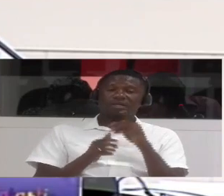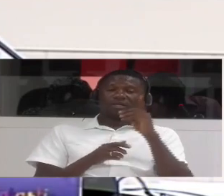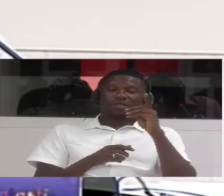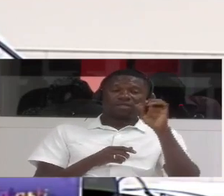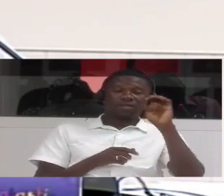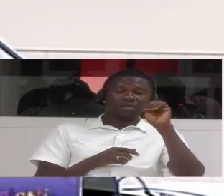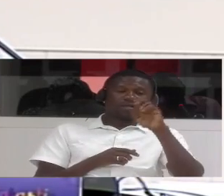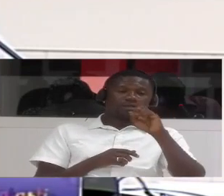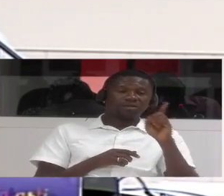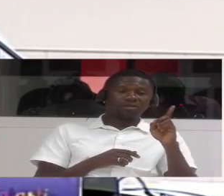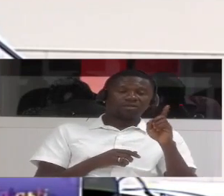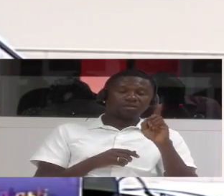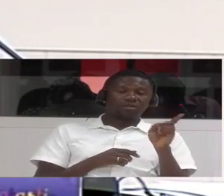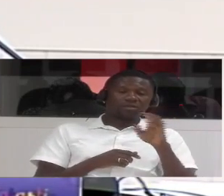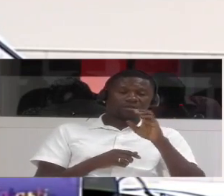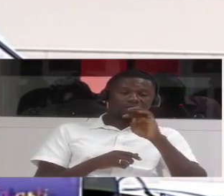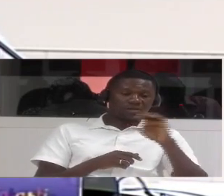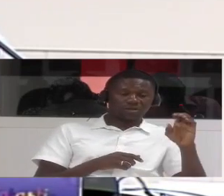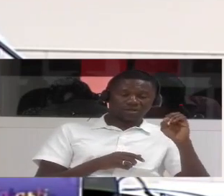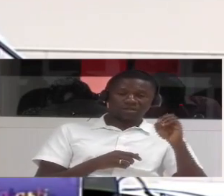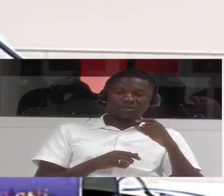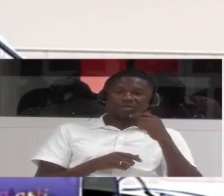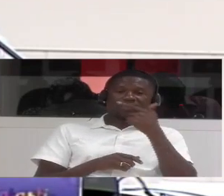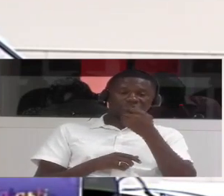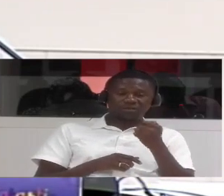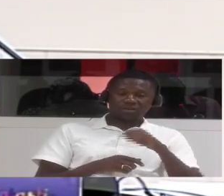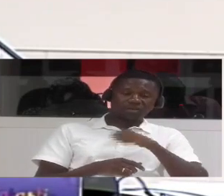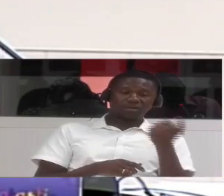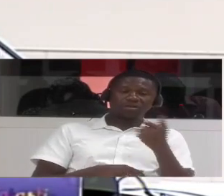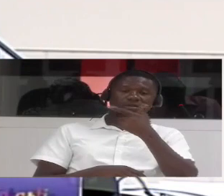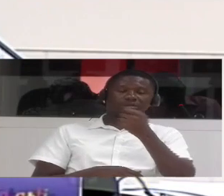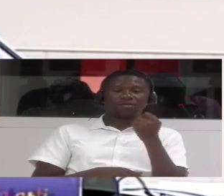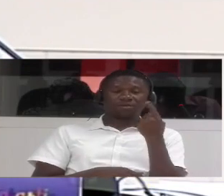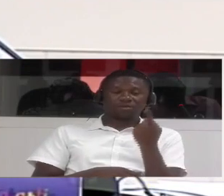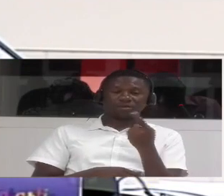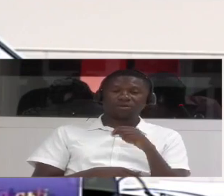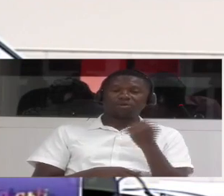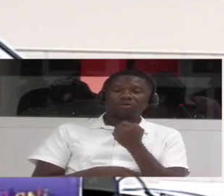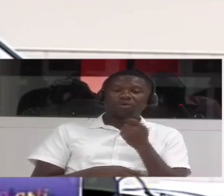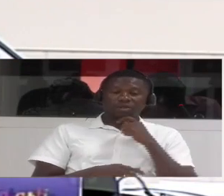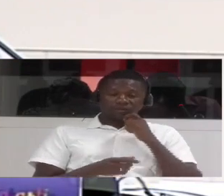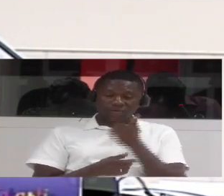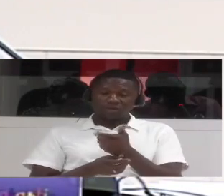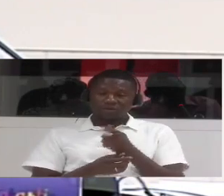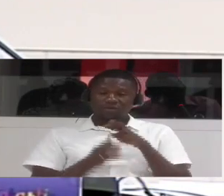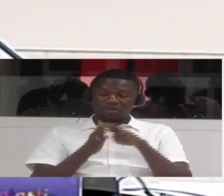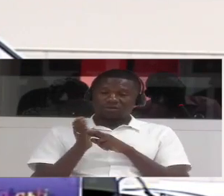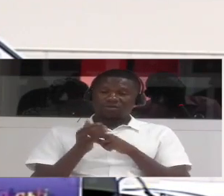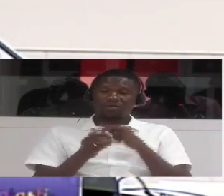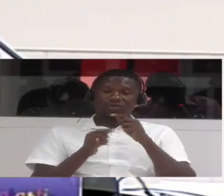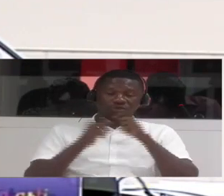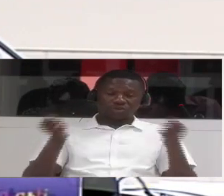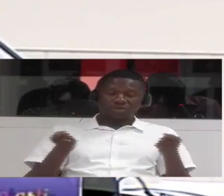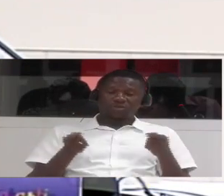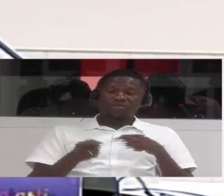is Decree 70 and 71, because the fee for registration of newspapers at the time